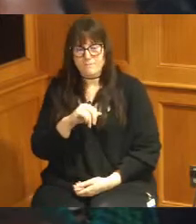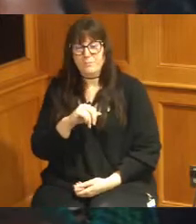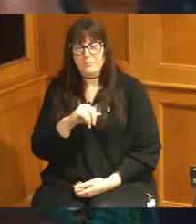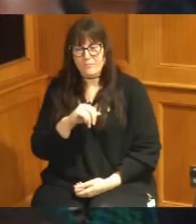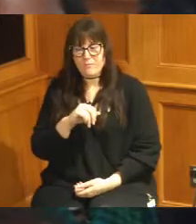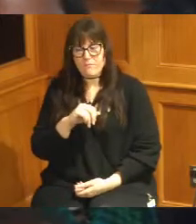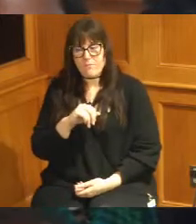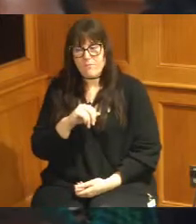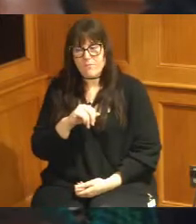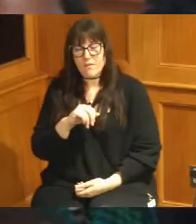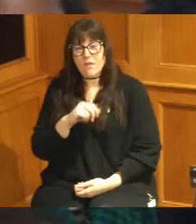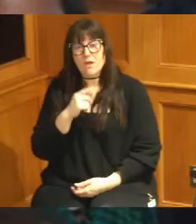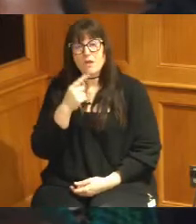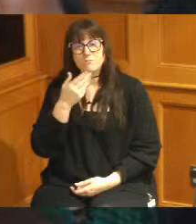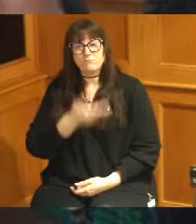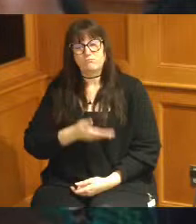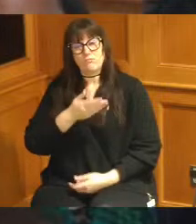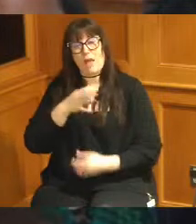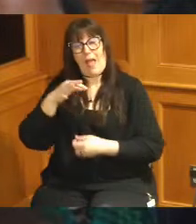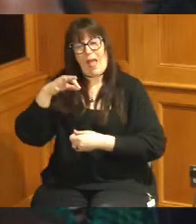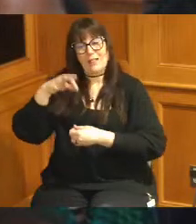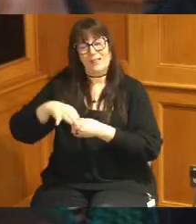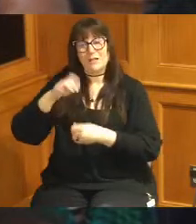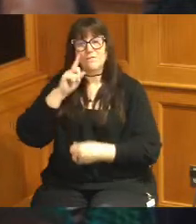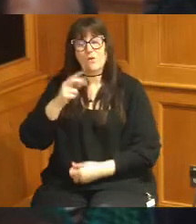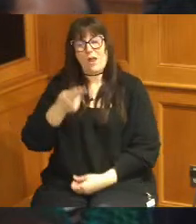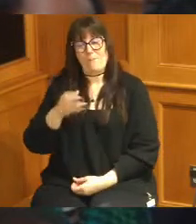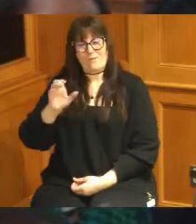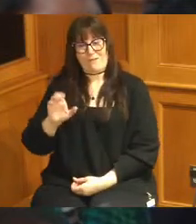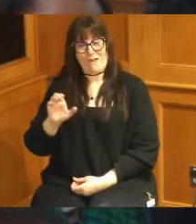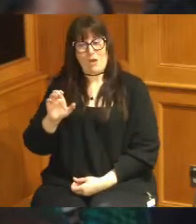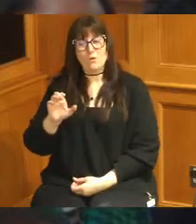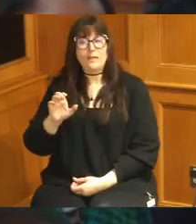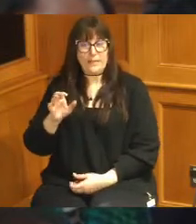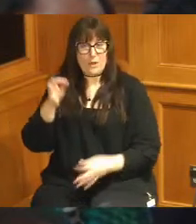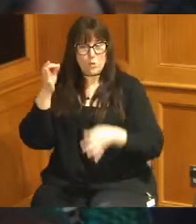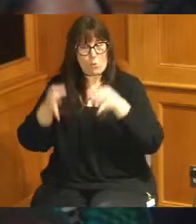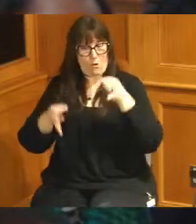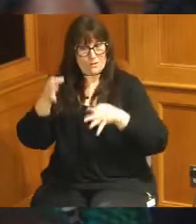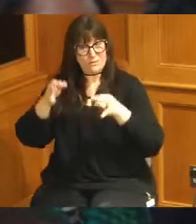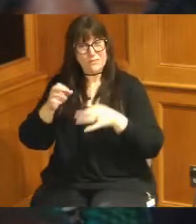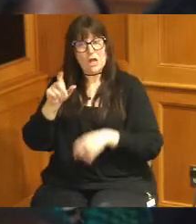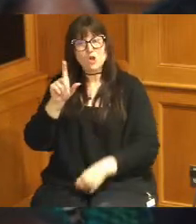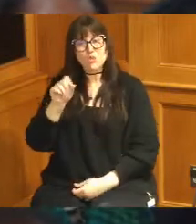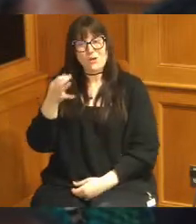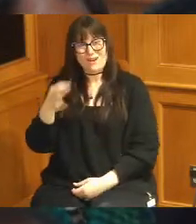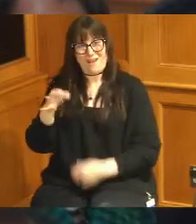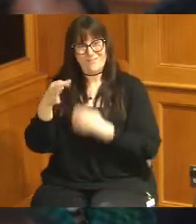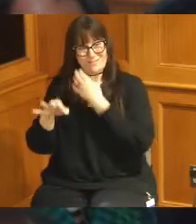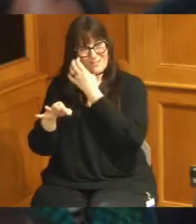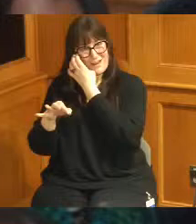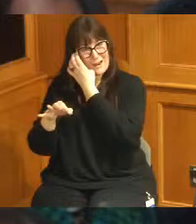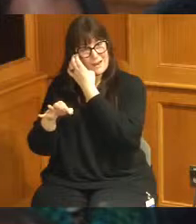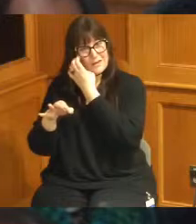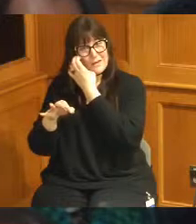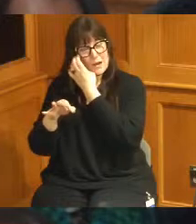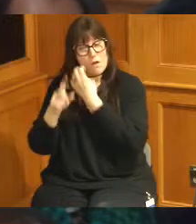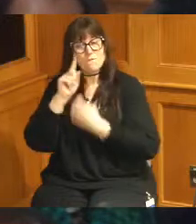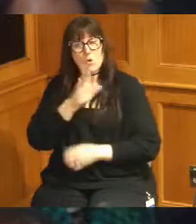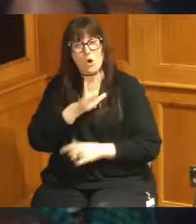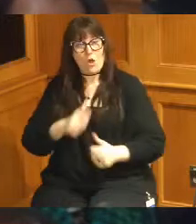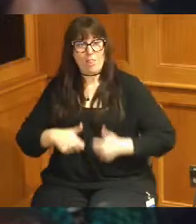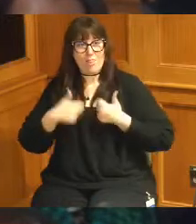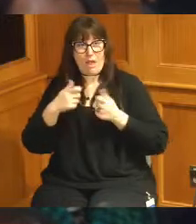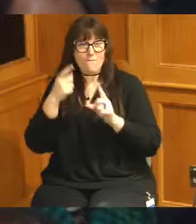And whereas Judge Trotter Bratton was elected to the Hamilton County Municipal Court in 2019, fulfilling her lifetime